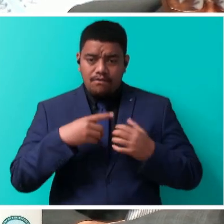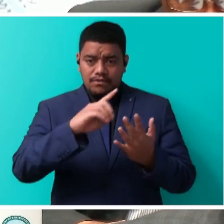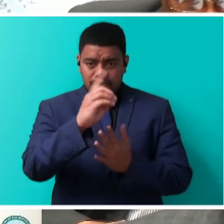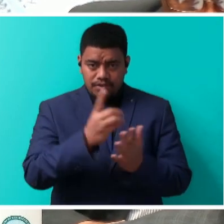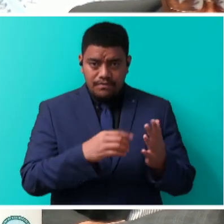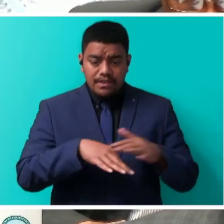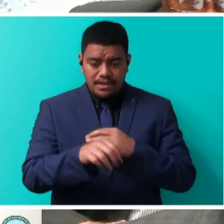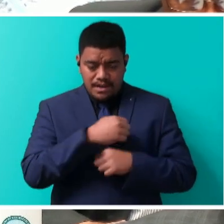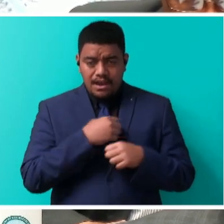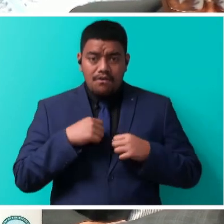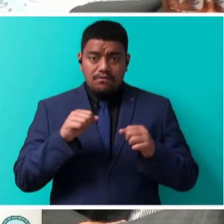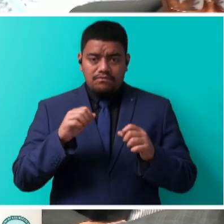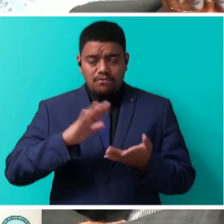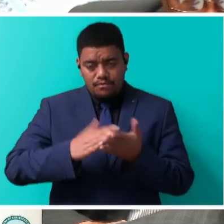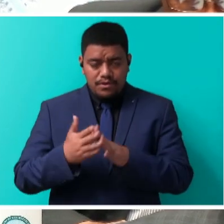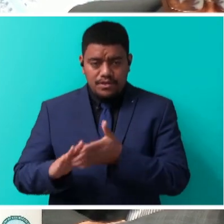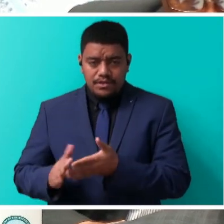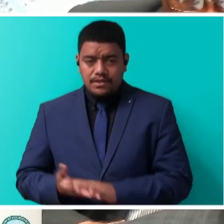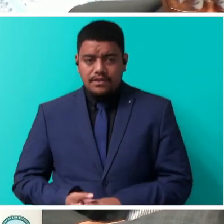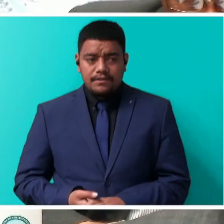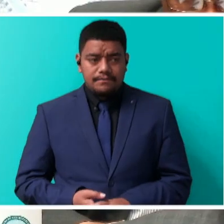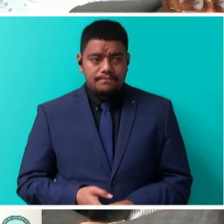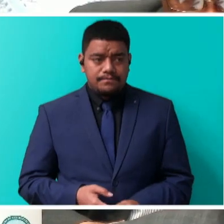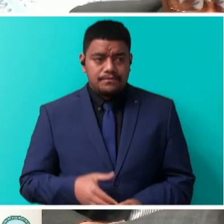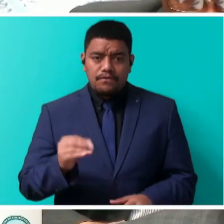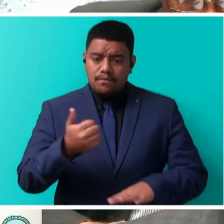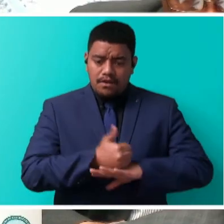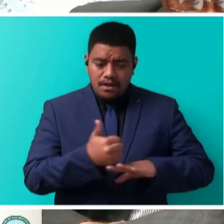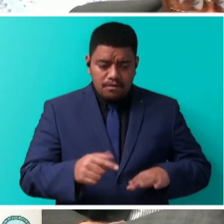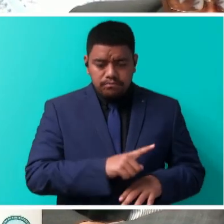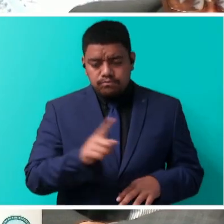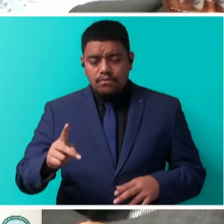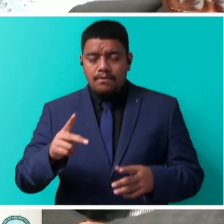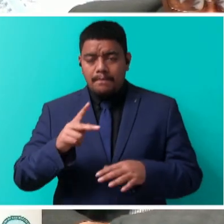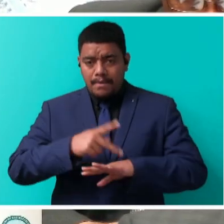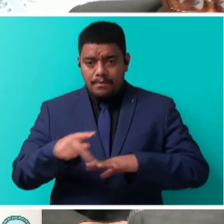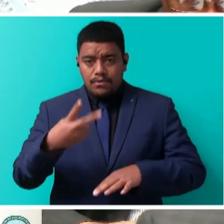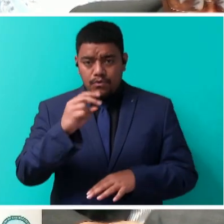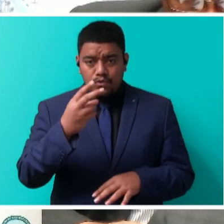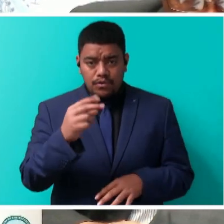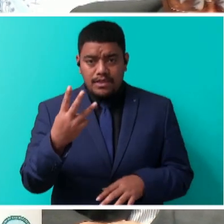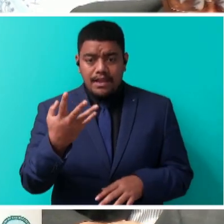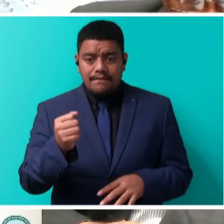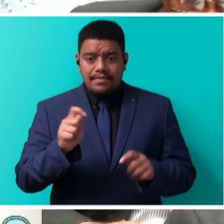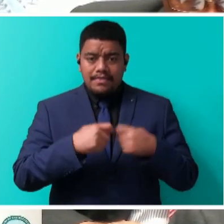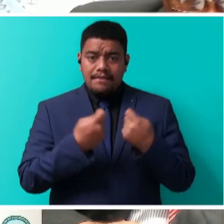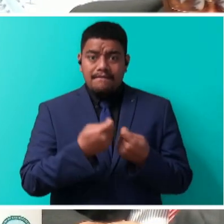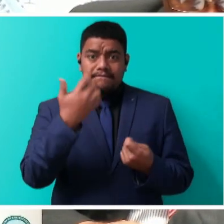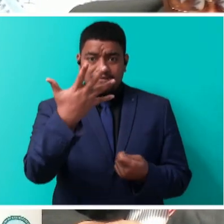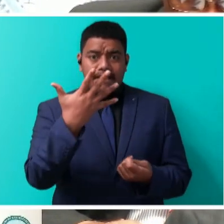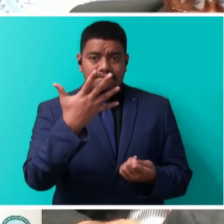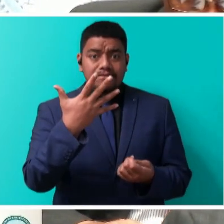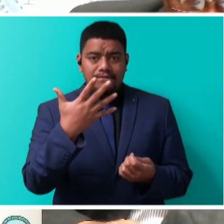in our society. From when this government entered into Parliament in 2023, we had a team of 5 legislative